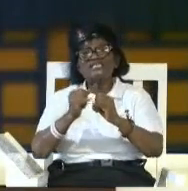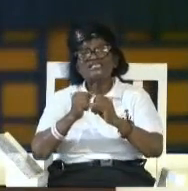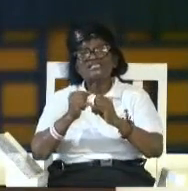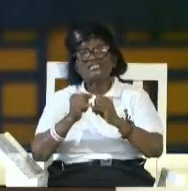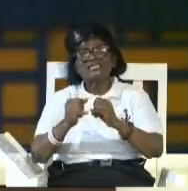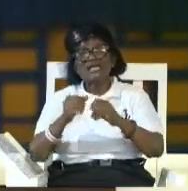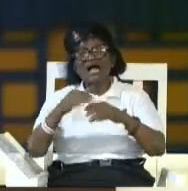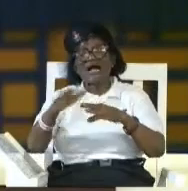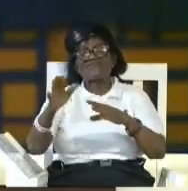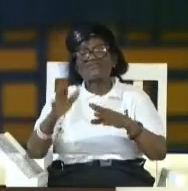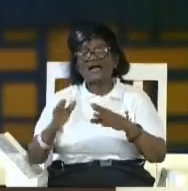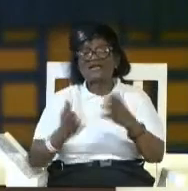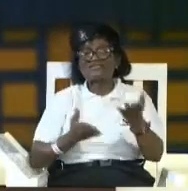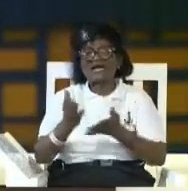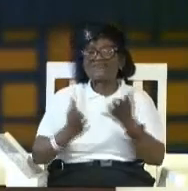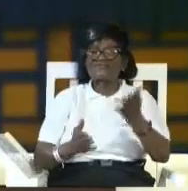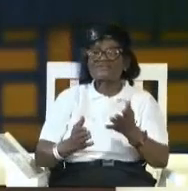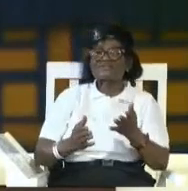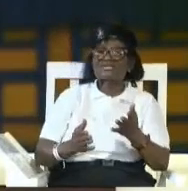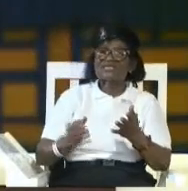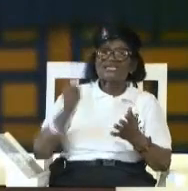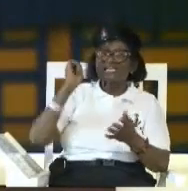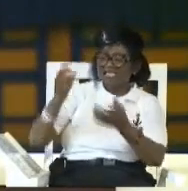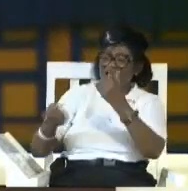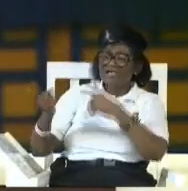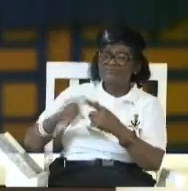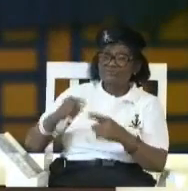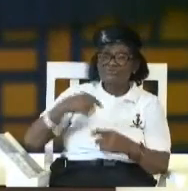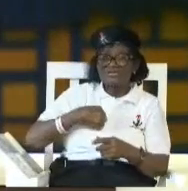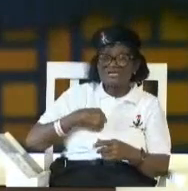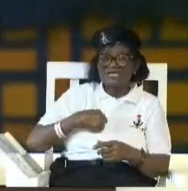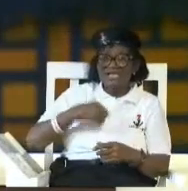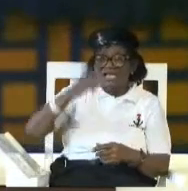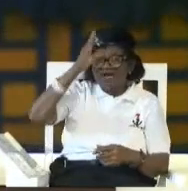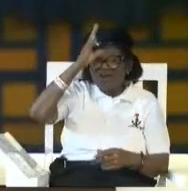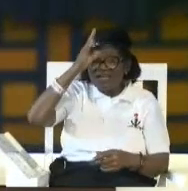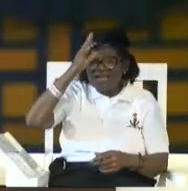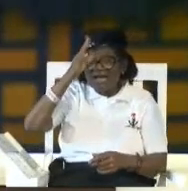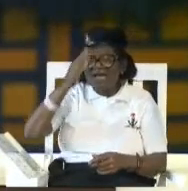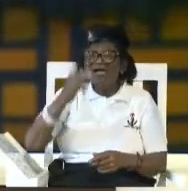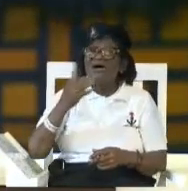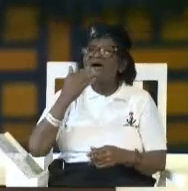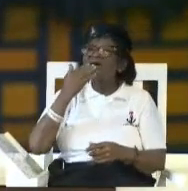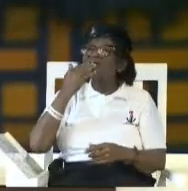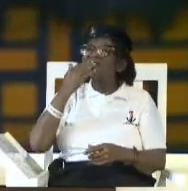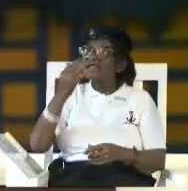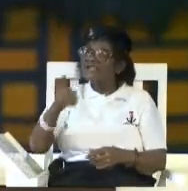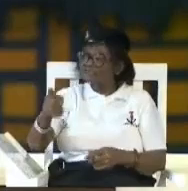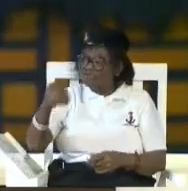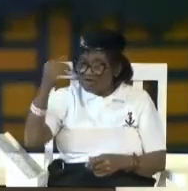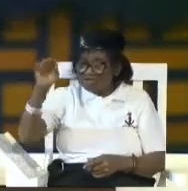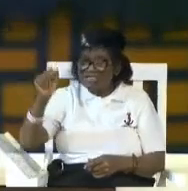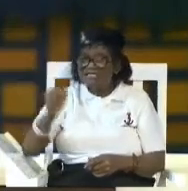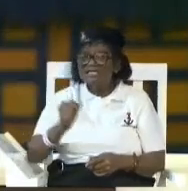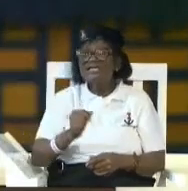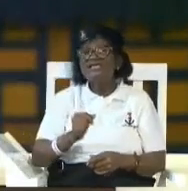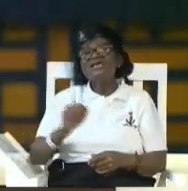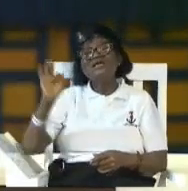After the service, came to me, "Daddy, thank you for the sermon. I surrender